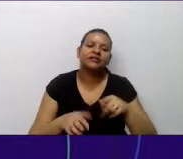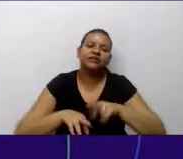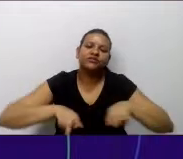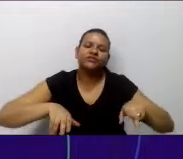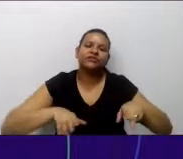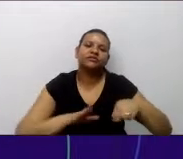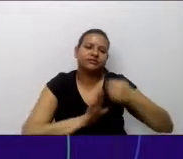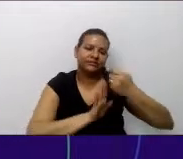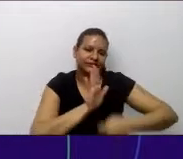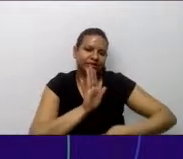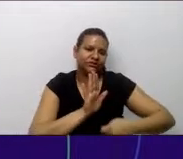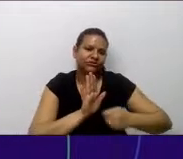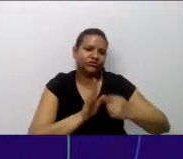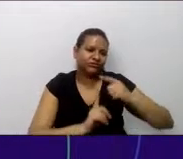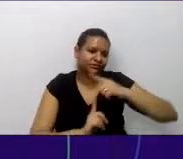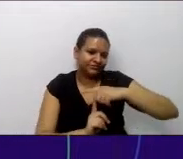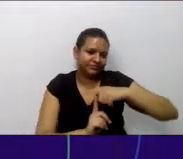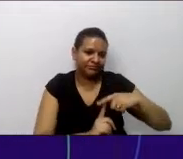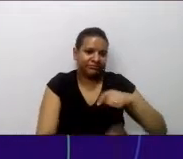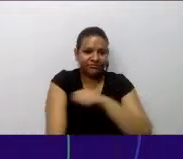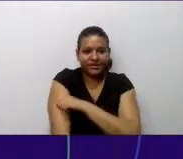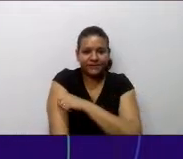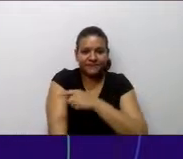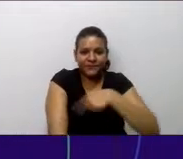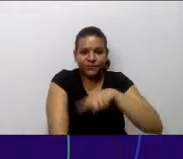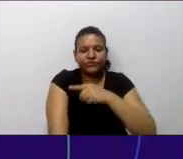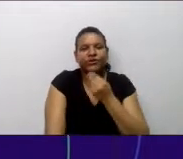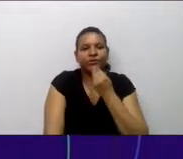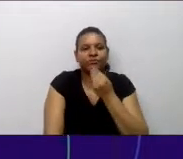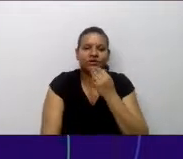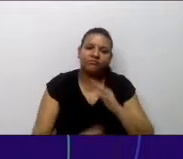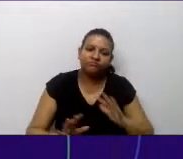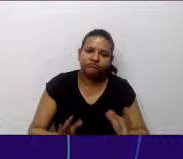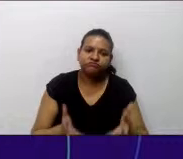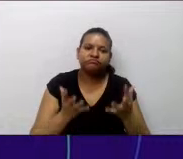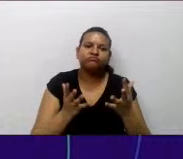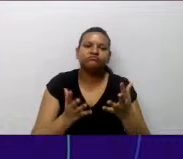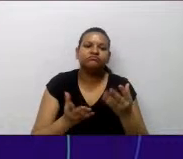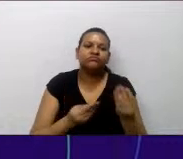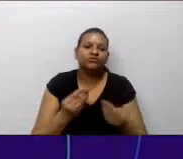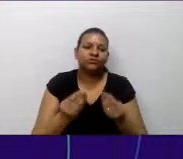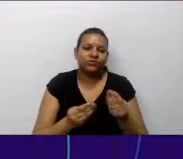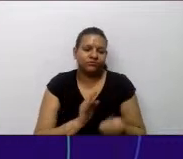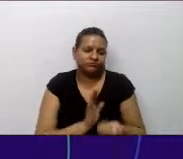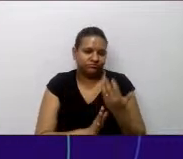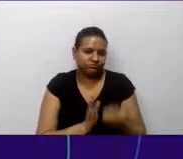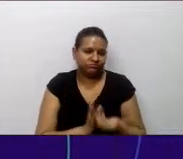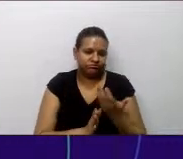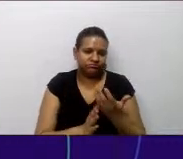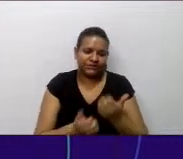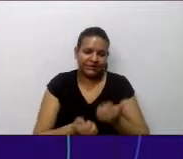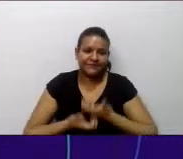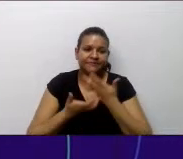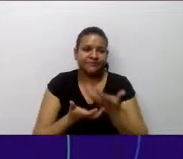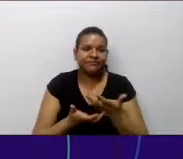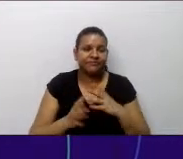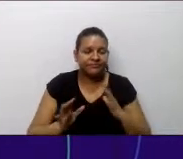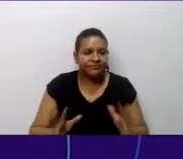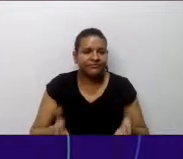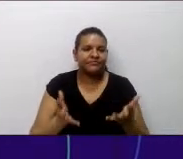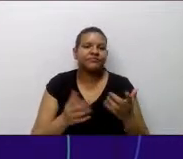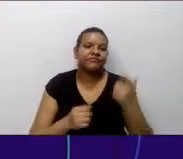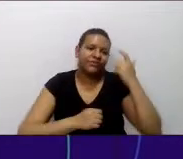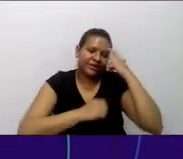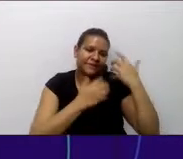students have the opportunity to engage in their own production and express themselves, stimulate critical thinking, and